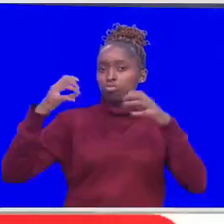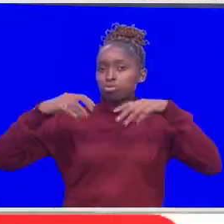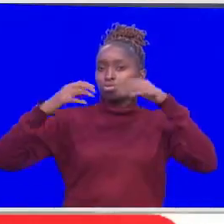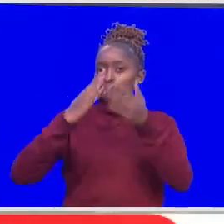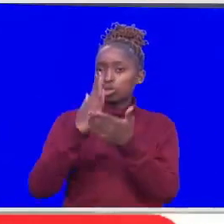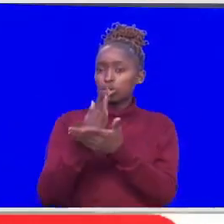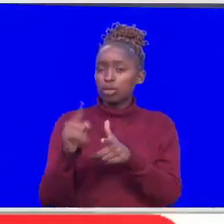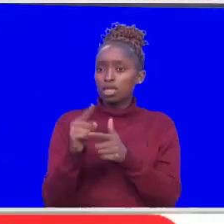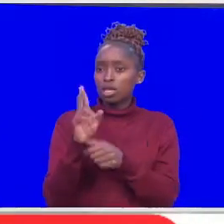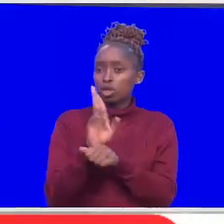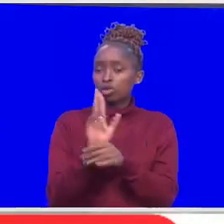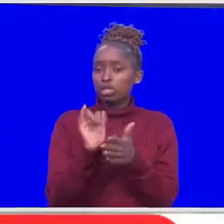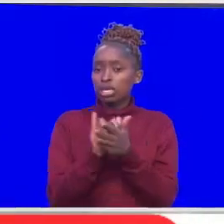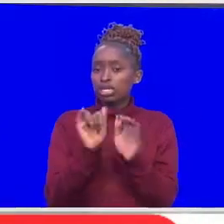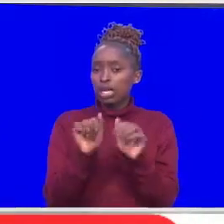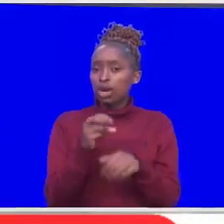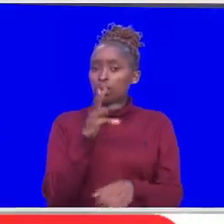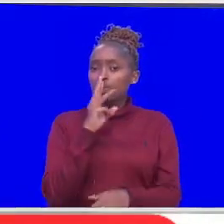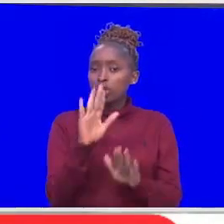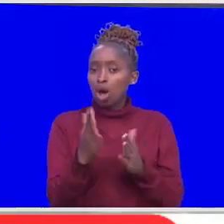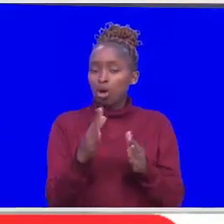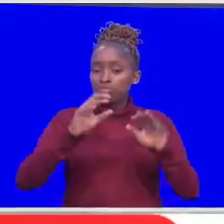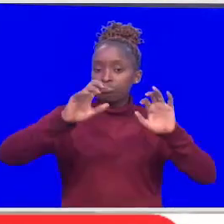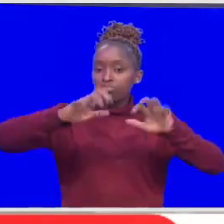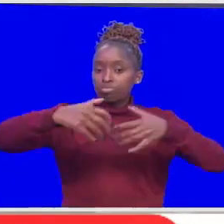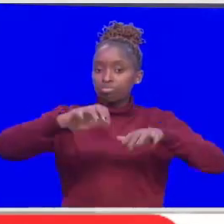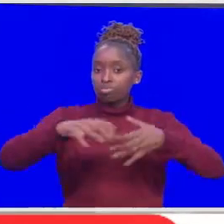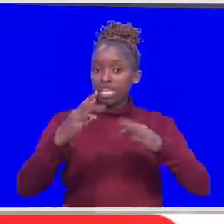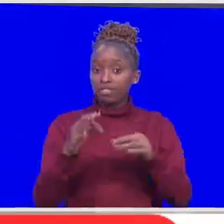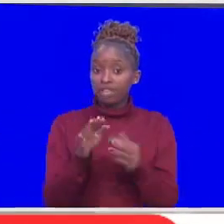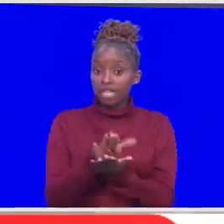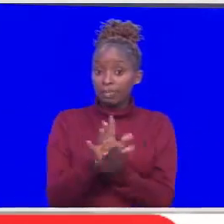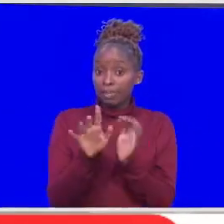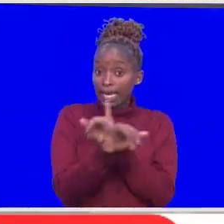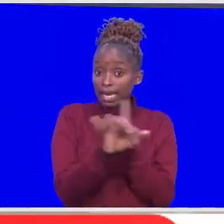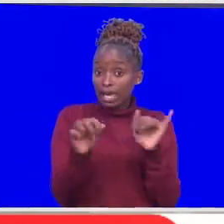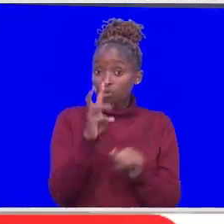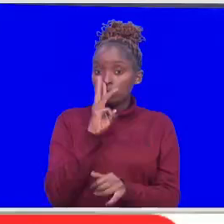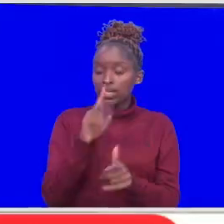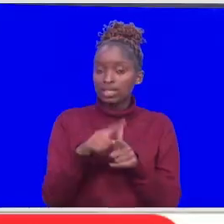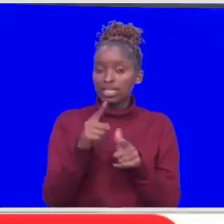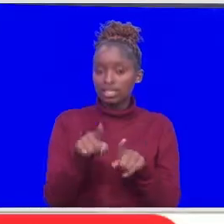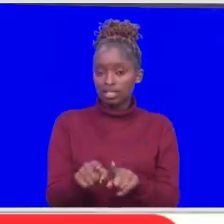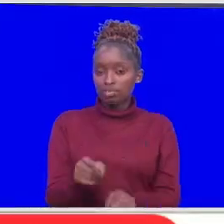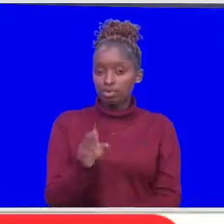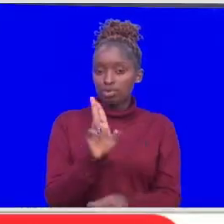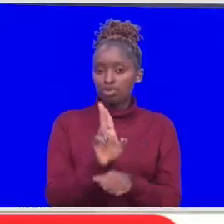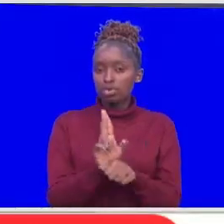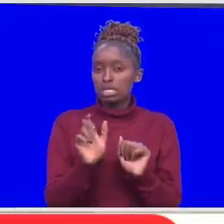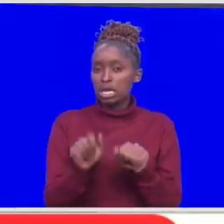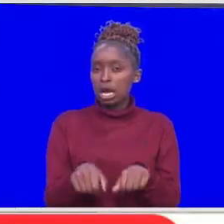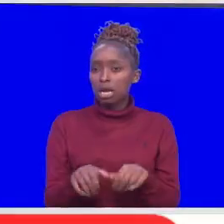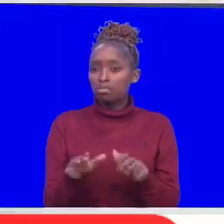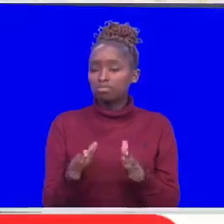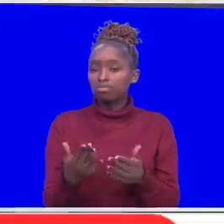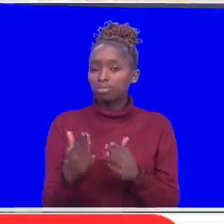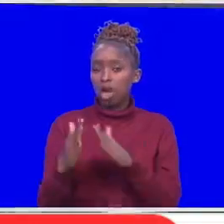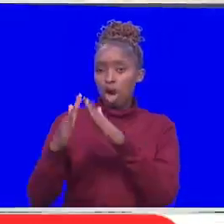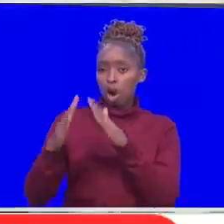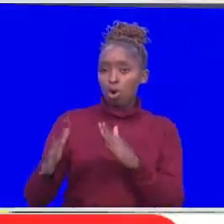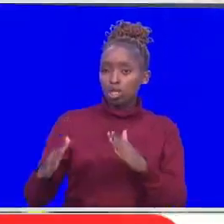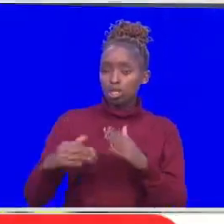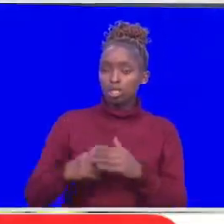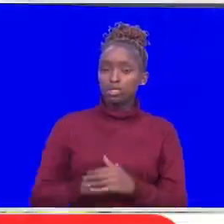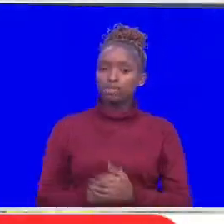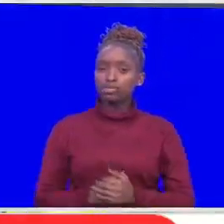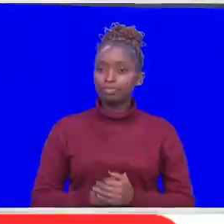unatumia hiyo maji kama ni kulima, na kama ulikuwa umeweka maji safi, hiyo maji unaweza tumia pia kwa nyumbani. The